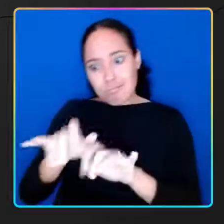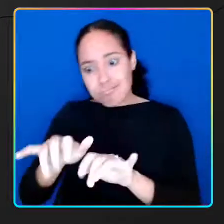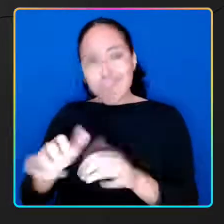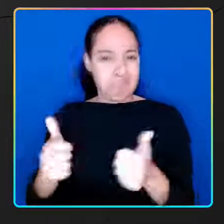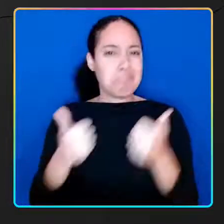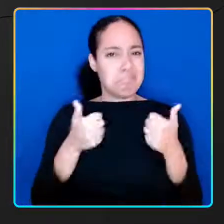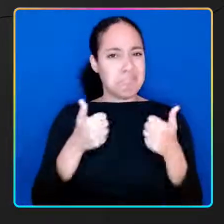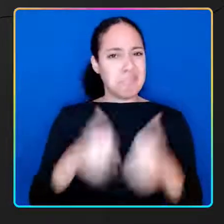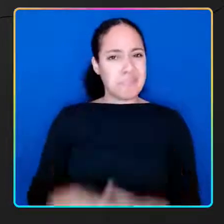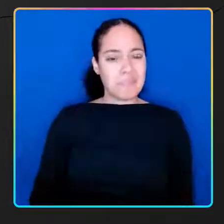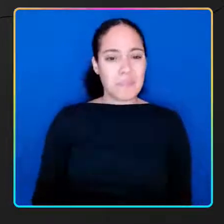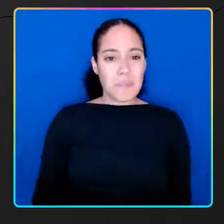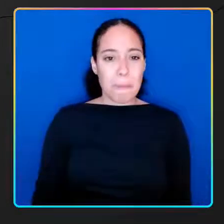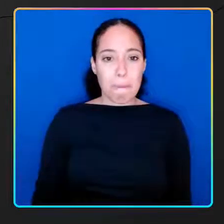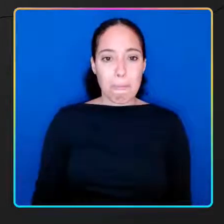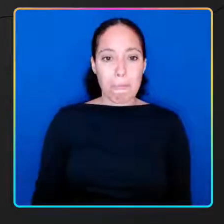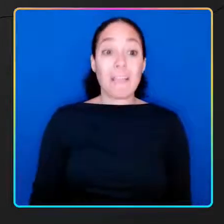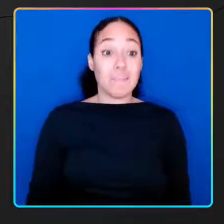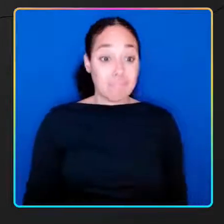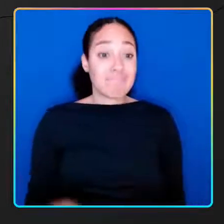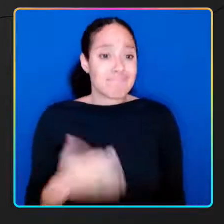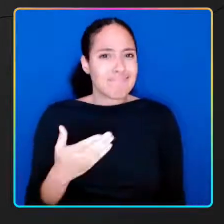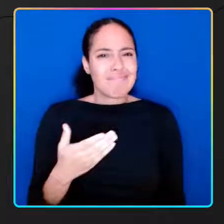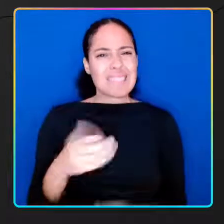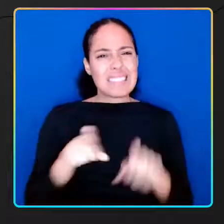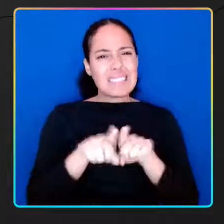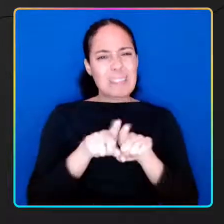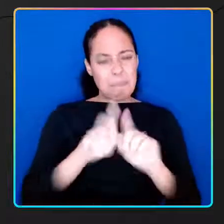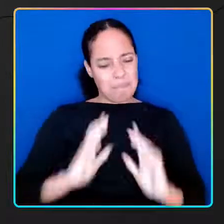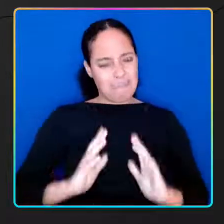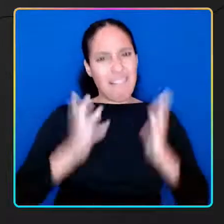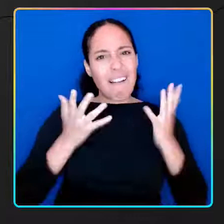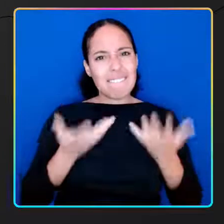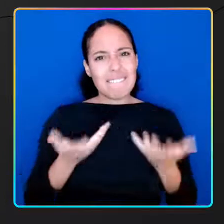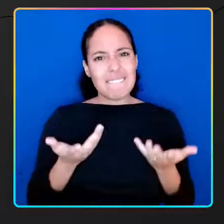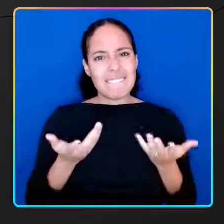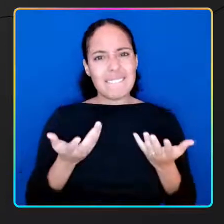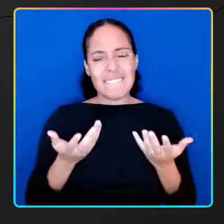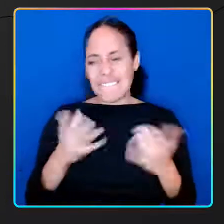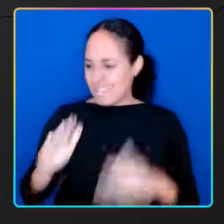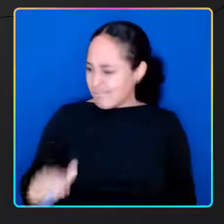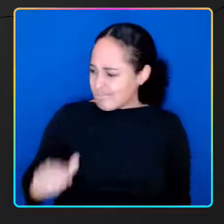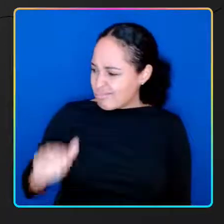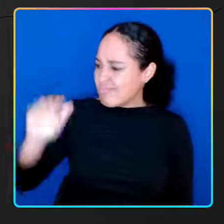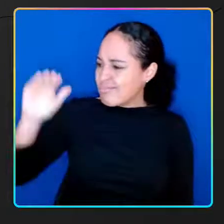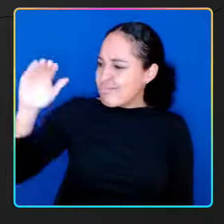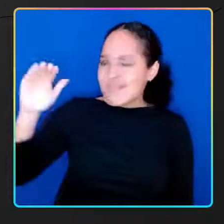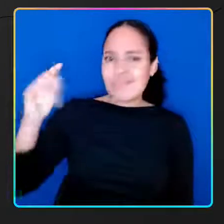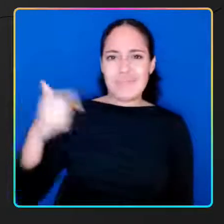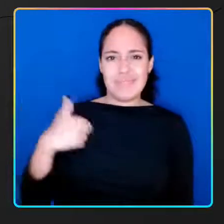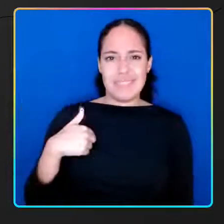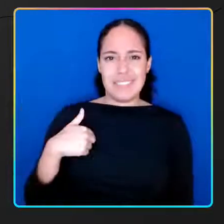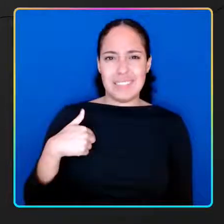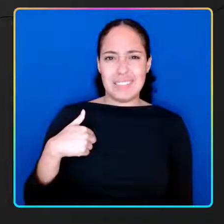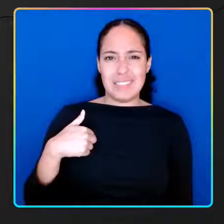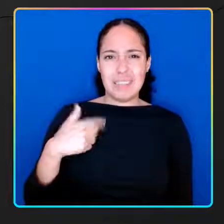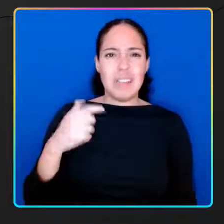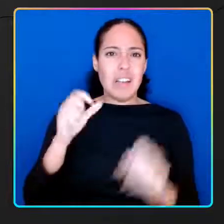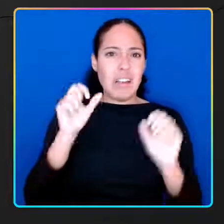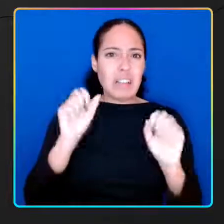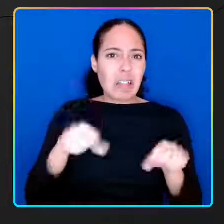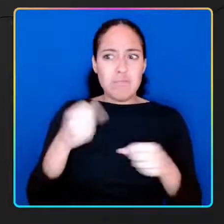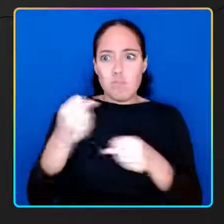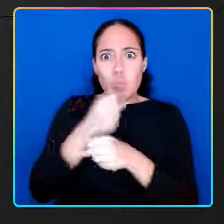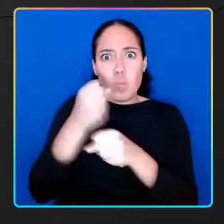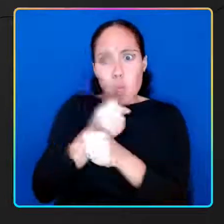like almost everything in life that we learn, I feel like there's, even if it feels like completely unrelated to our job or our